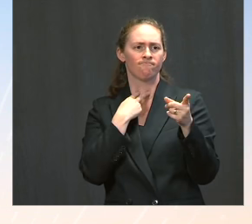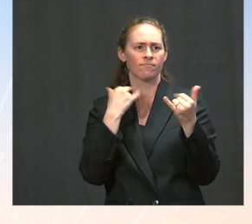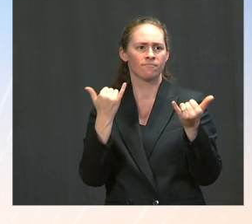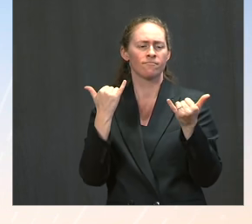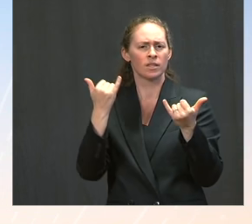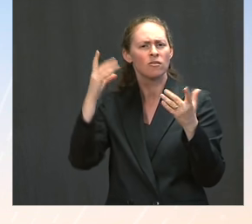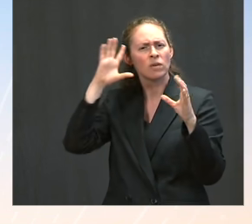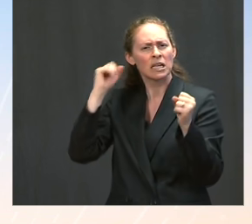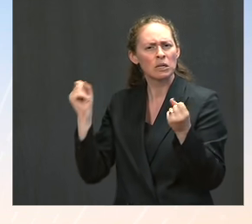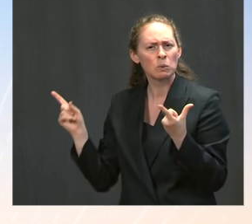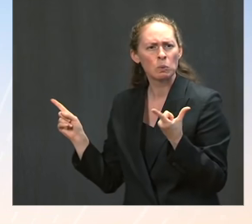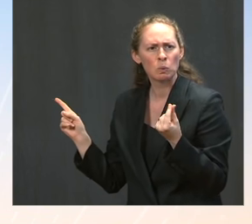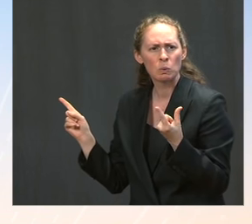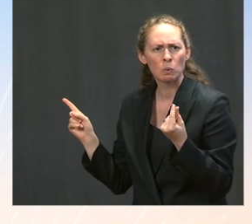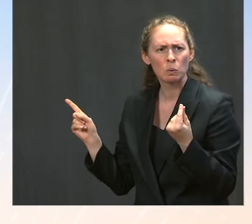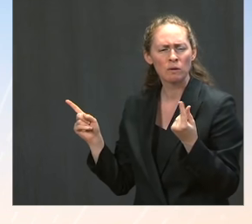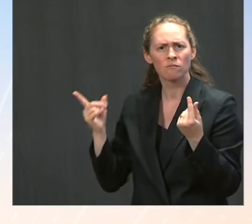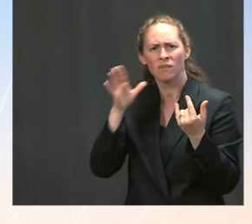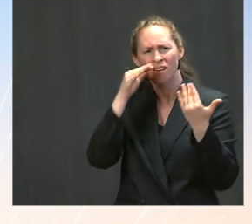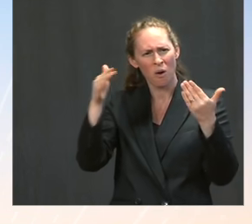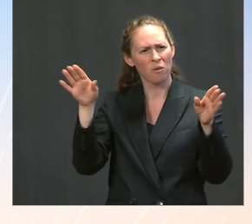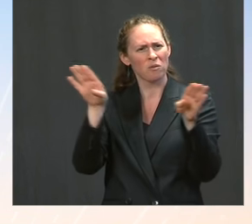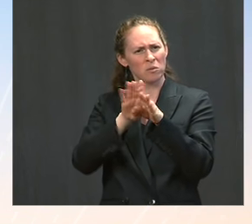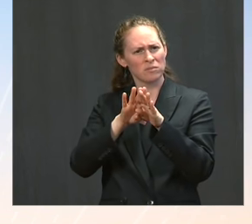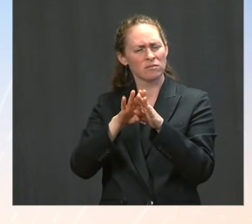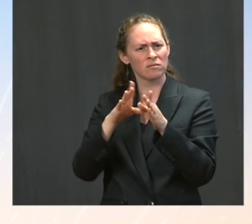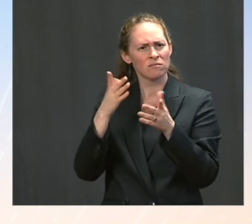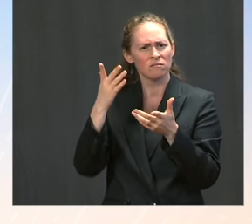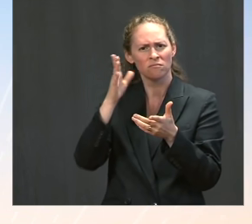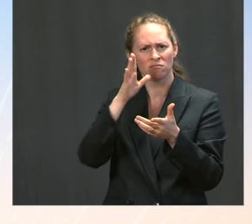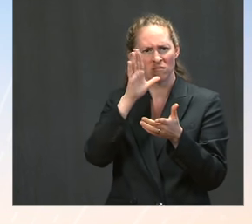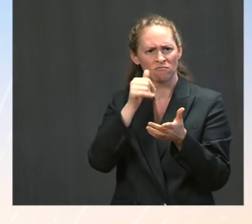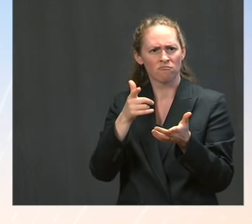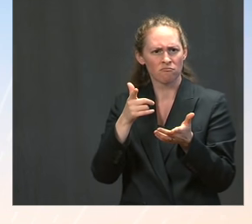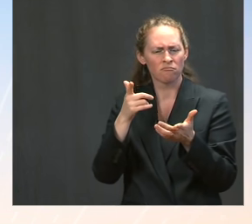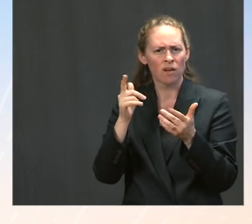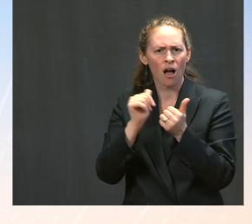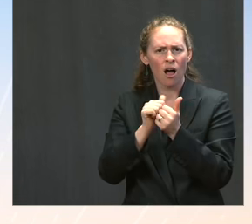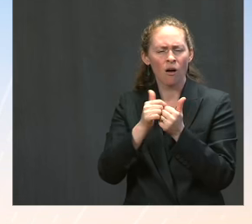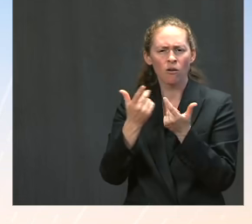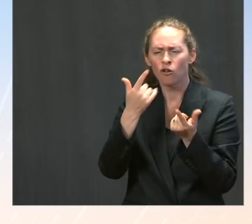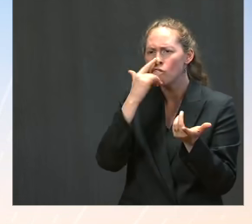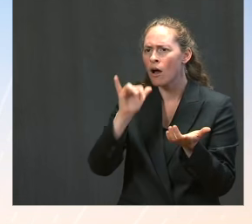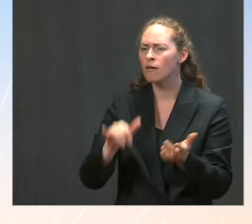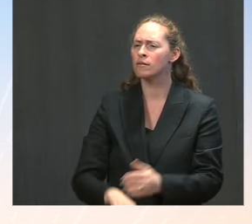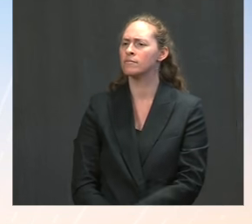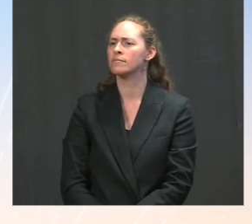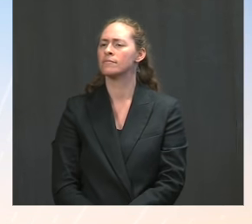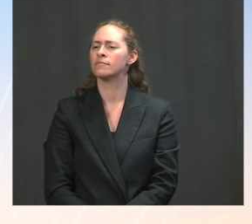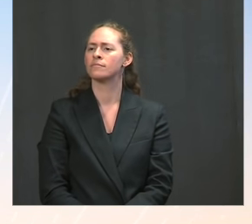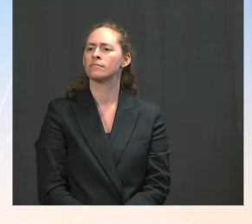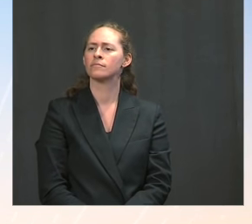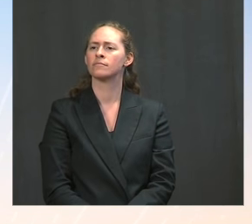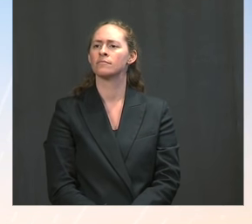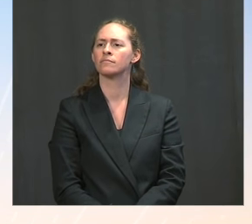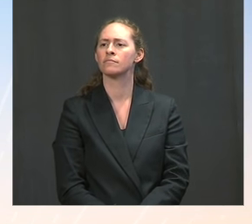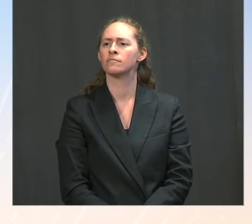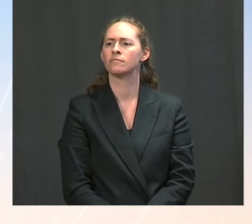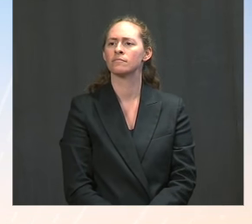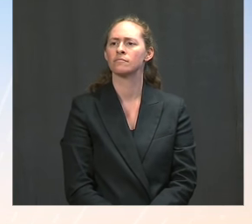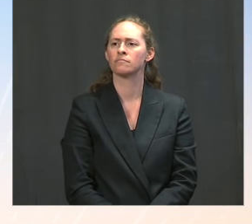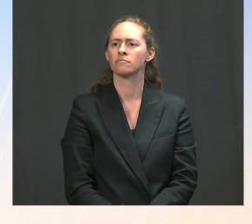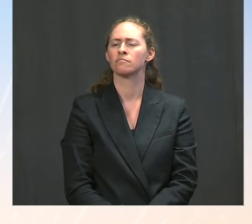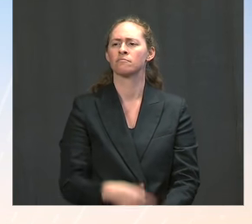Bay? Well, first I would point you to the Department of Defense and their leadership on this effort. There are